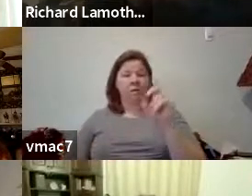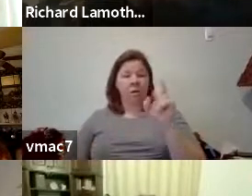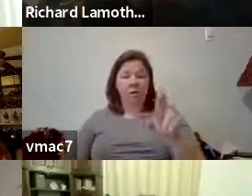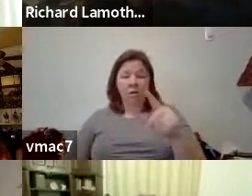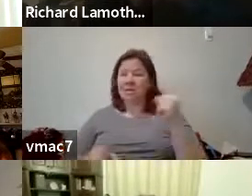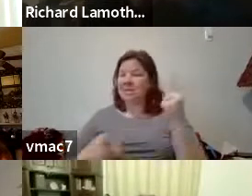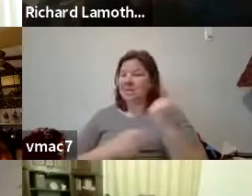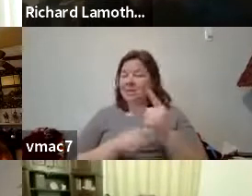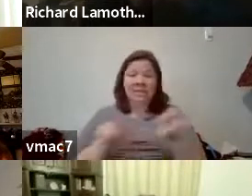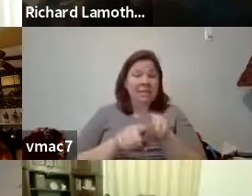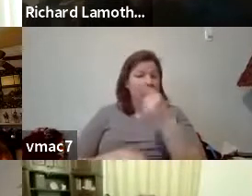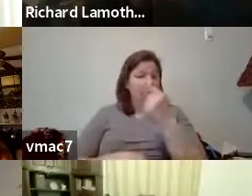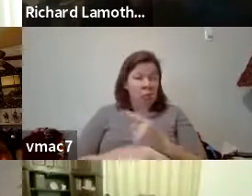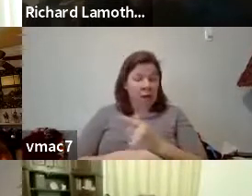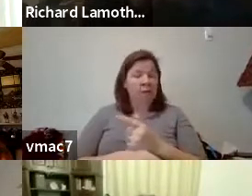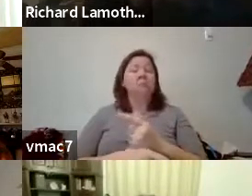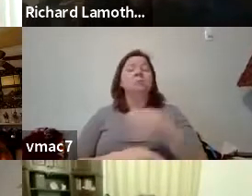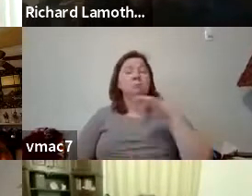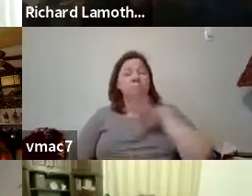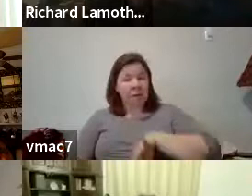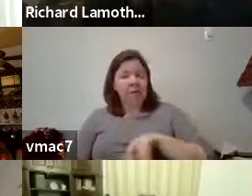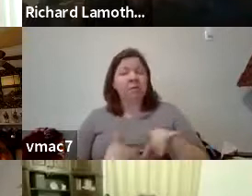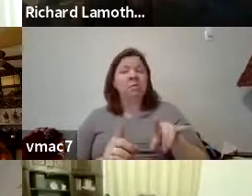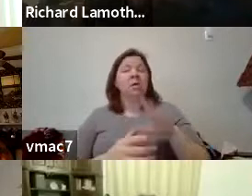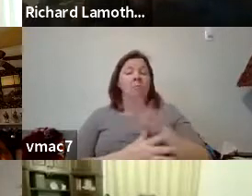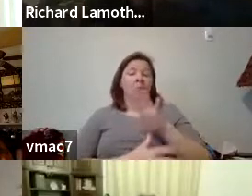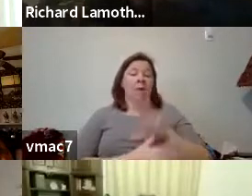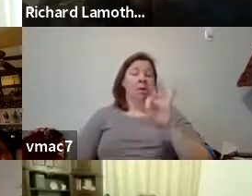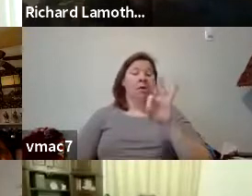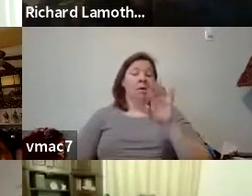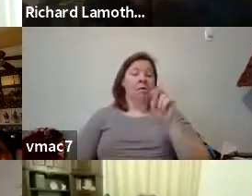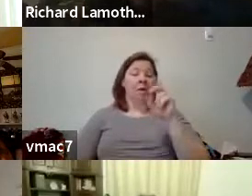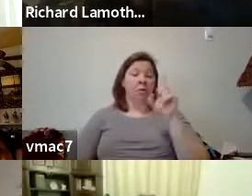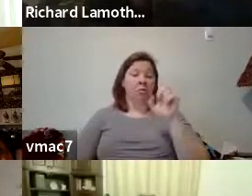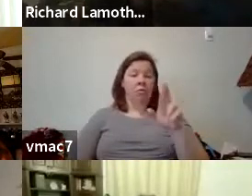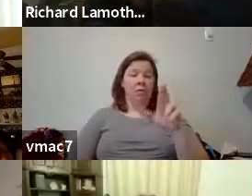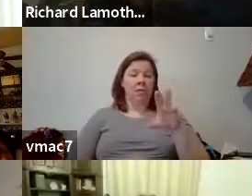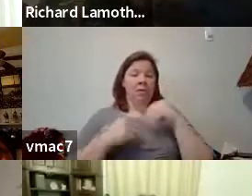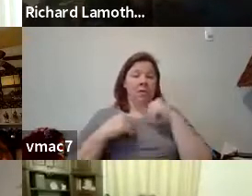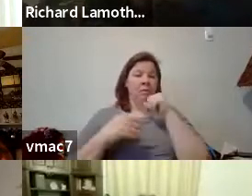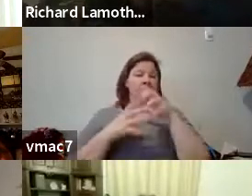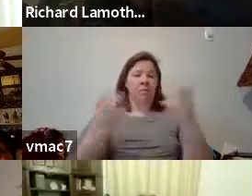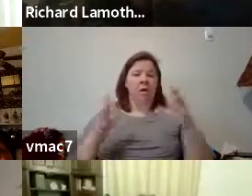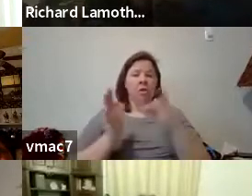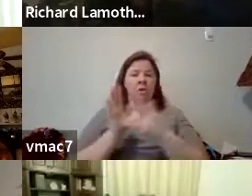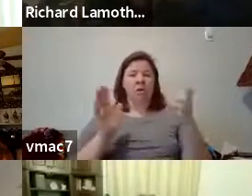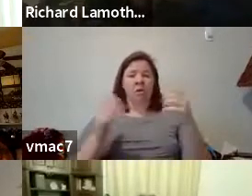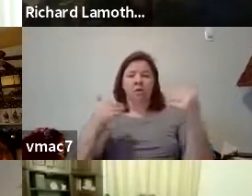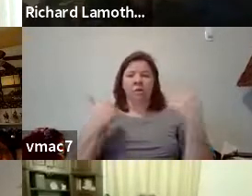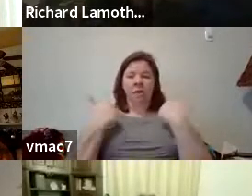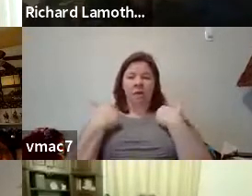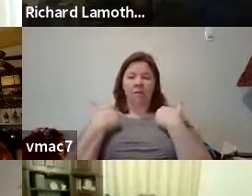and privileges as a founder, a primary founder, except for one thing. You don't have as much advantage of taking